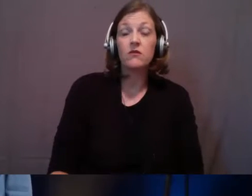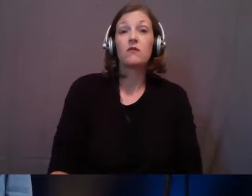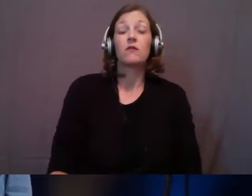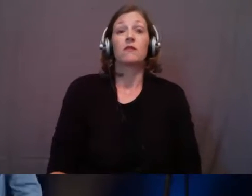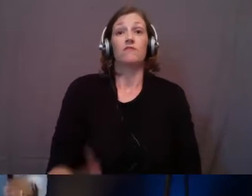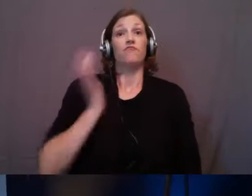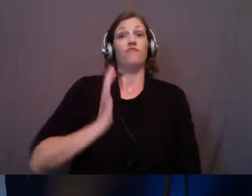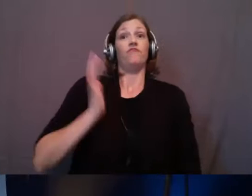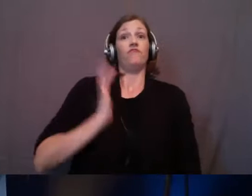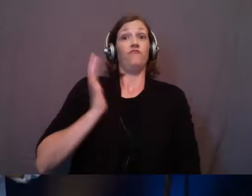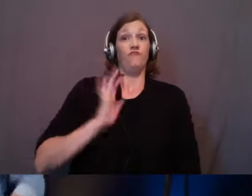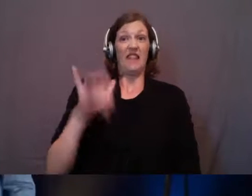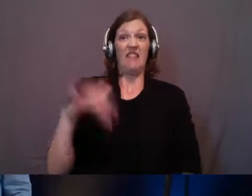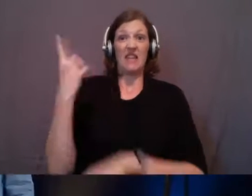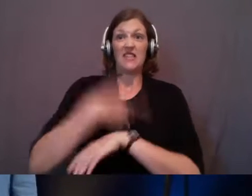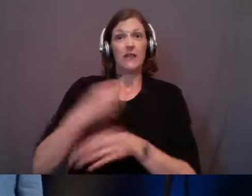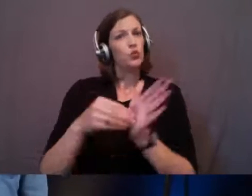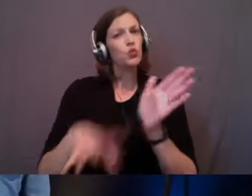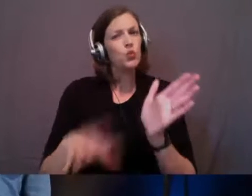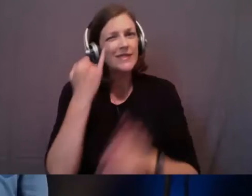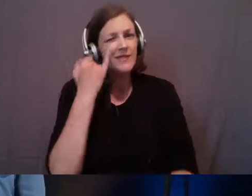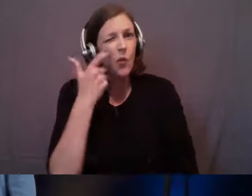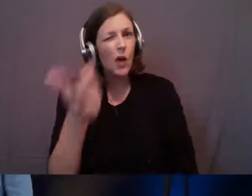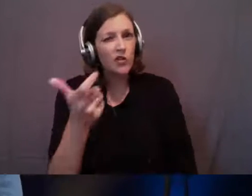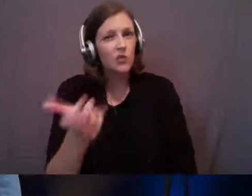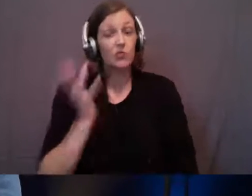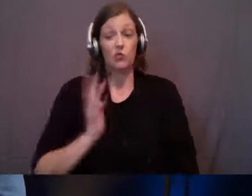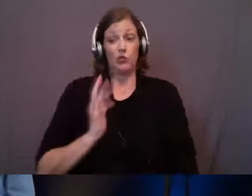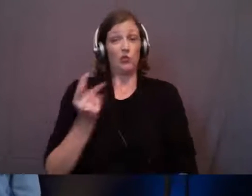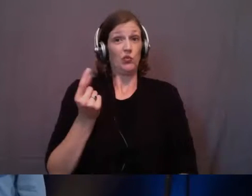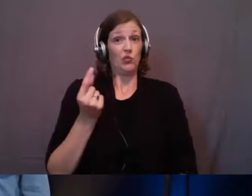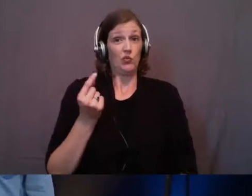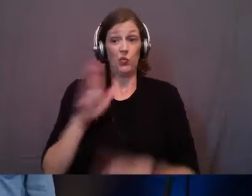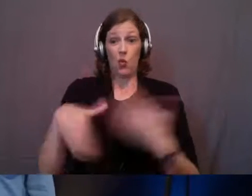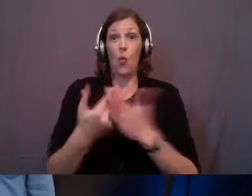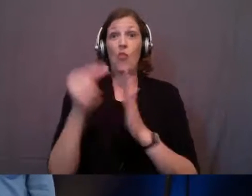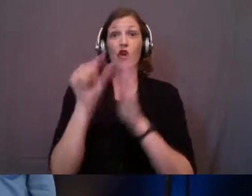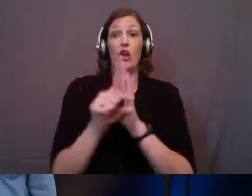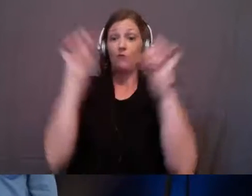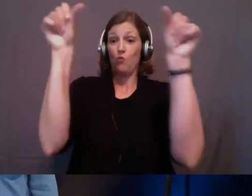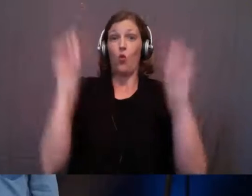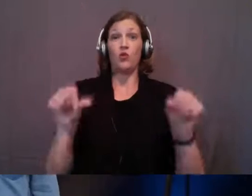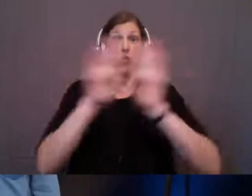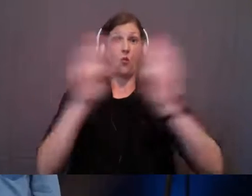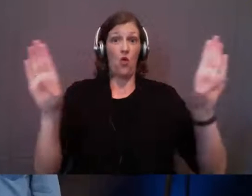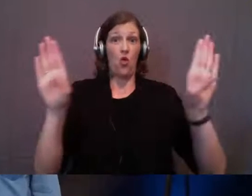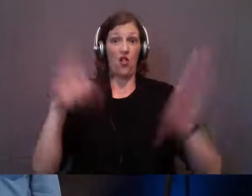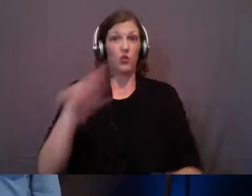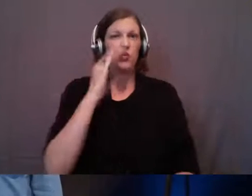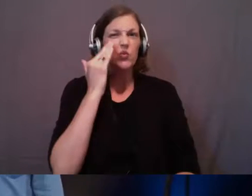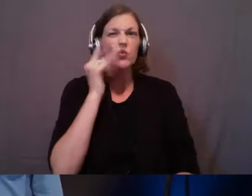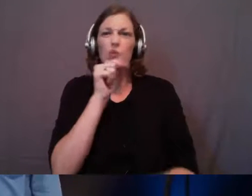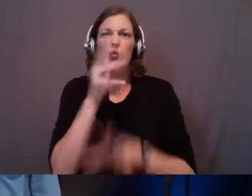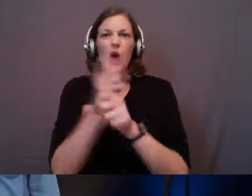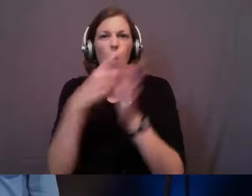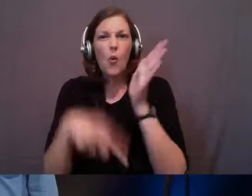And back in the day, students, if you're watching, what we used to do when I was growing up, all the grades were posted on the wall, and you knew who got what grades. And we